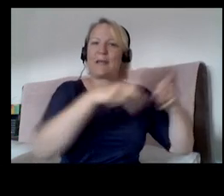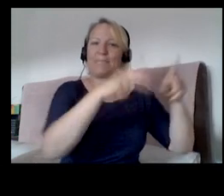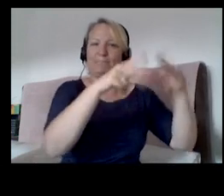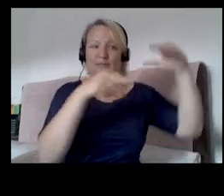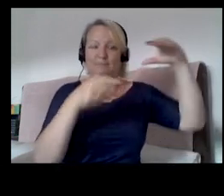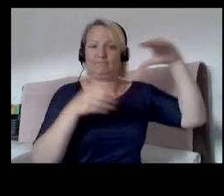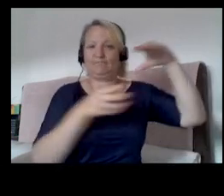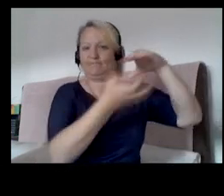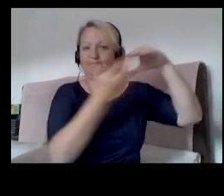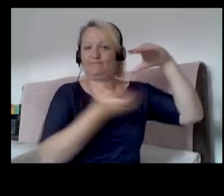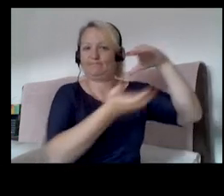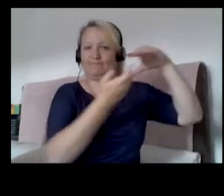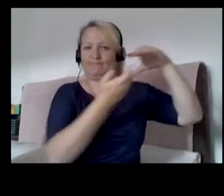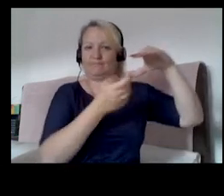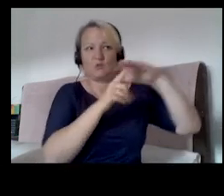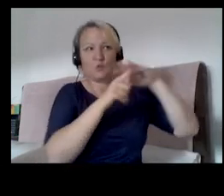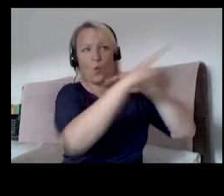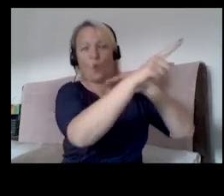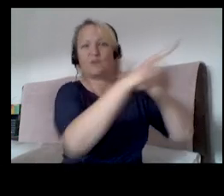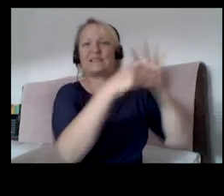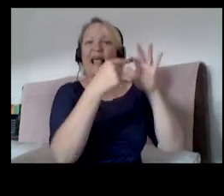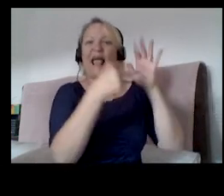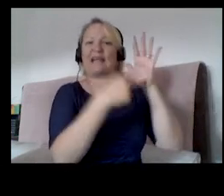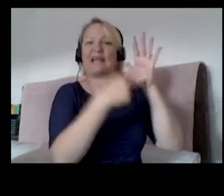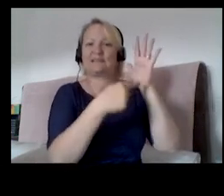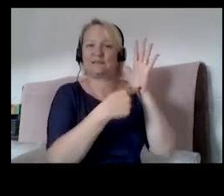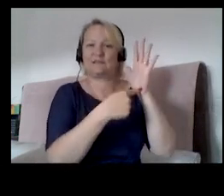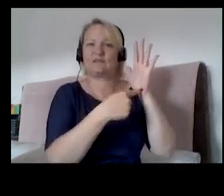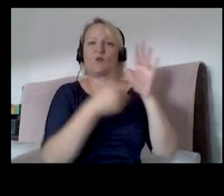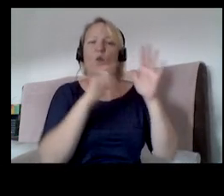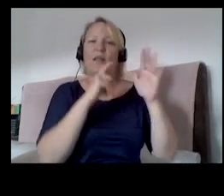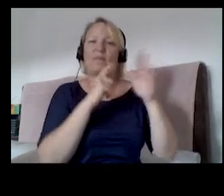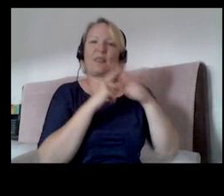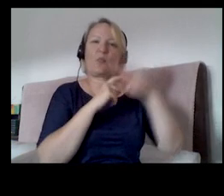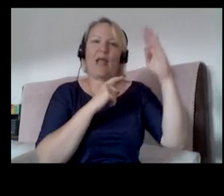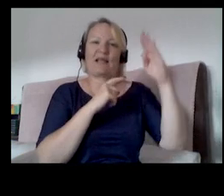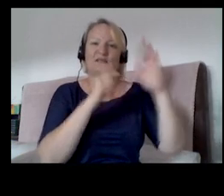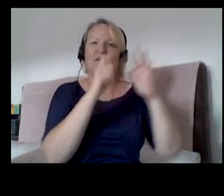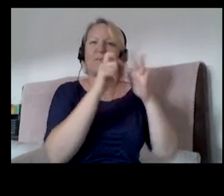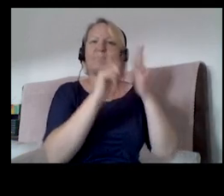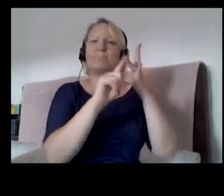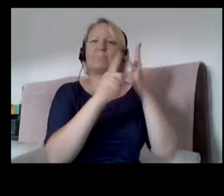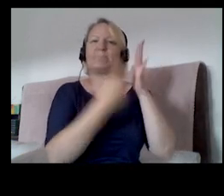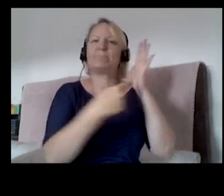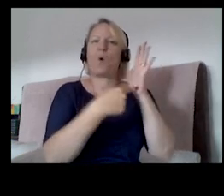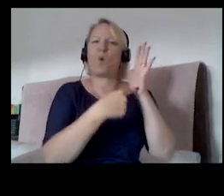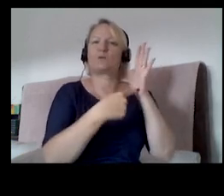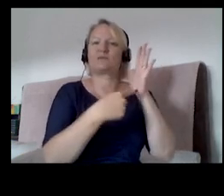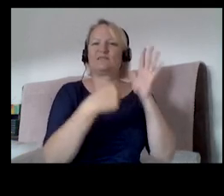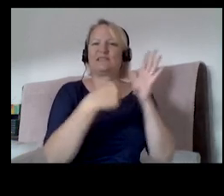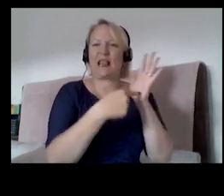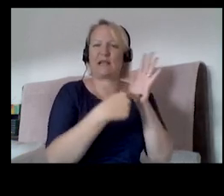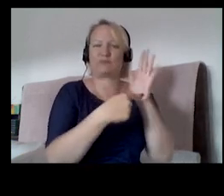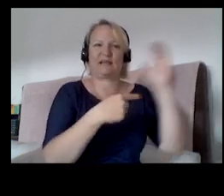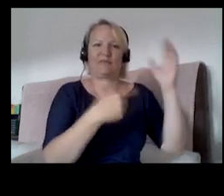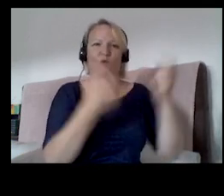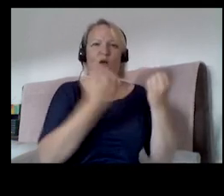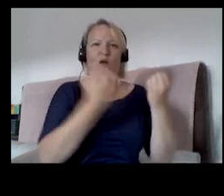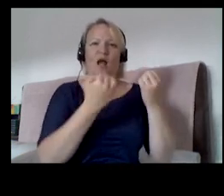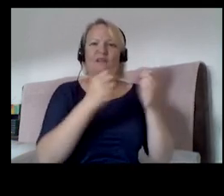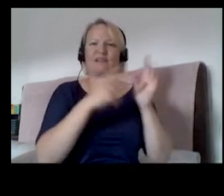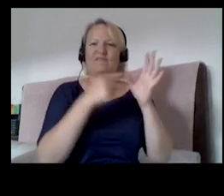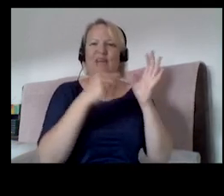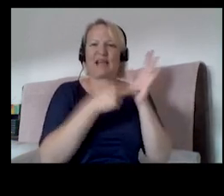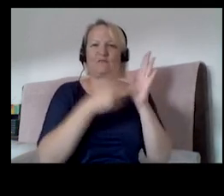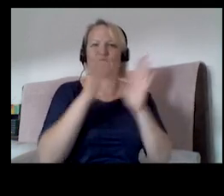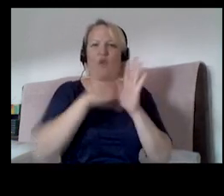machines will begin their drive underneath the Thames towards Kent. The main access would be from the west through the port of Tilbury,